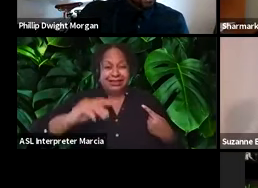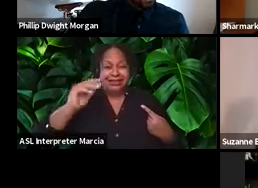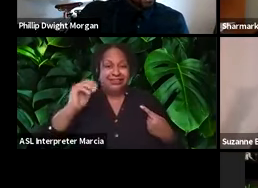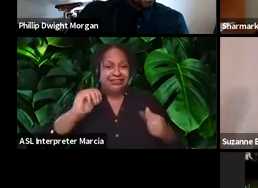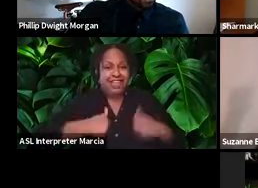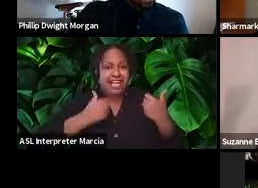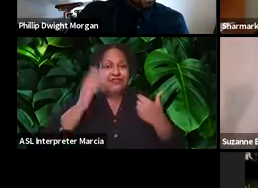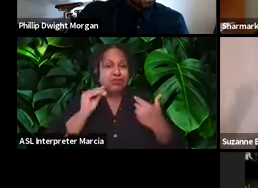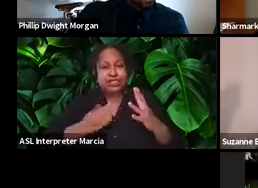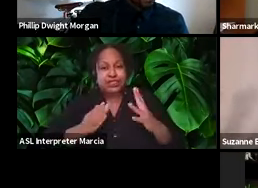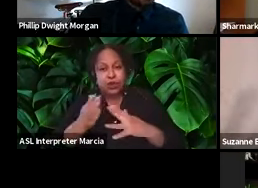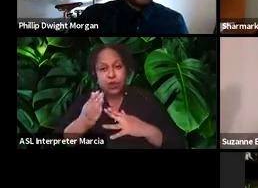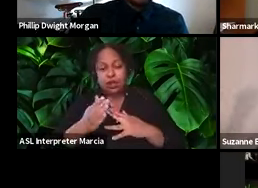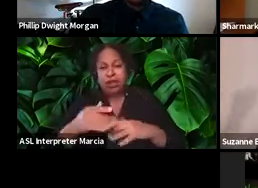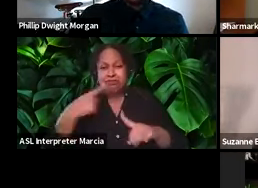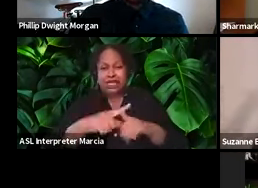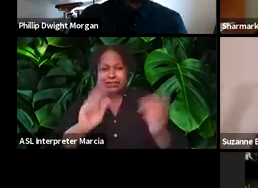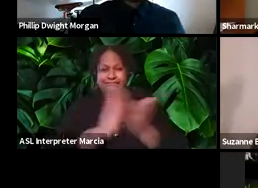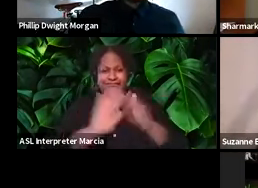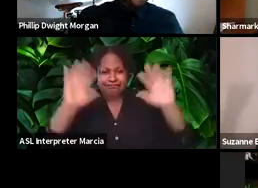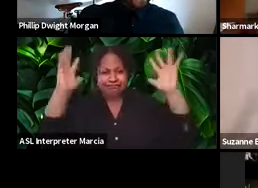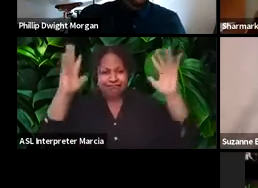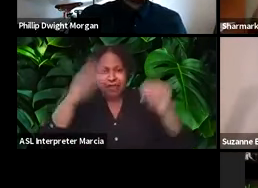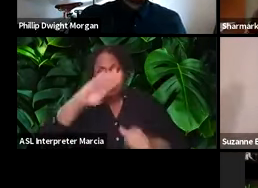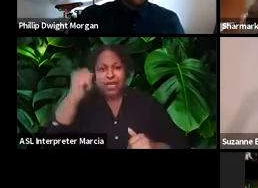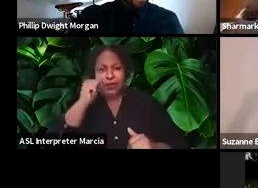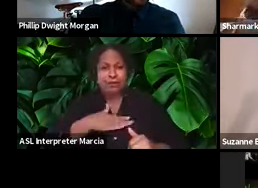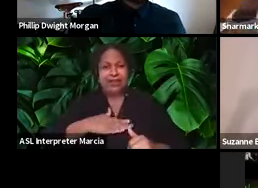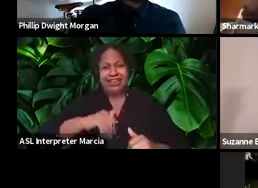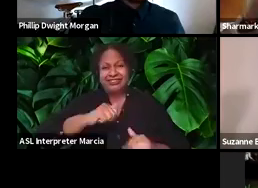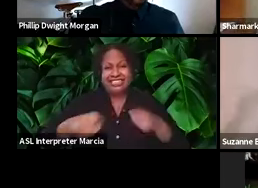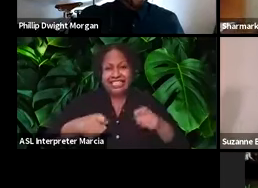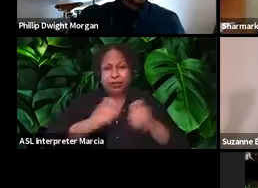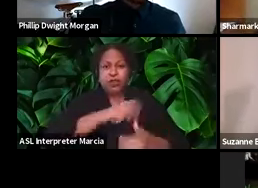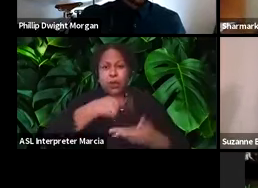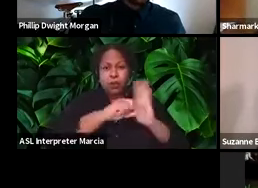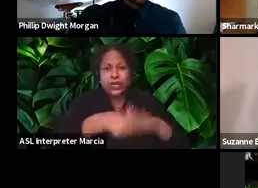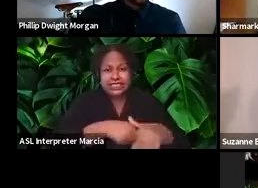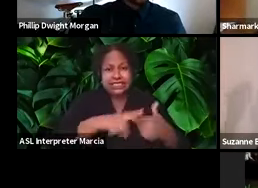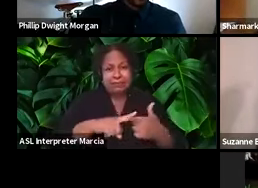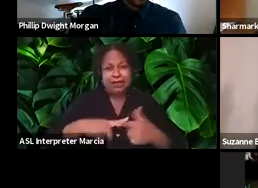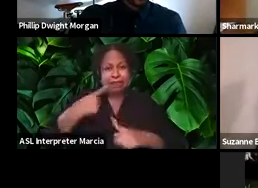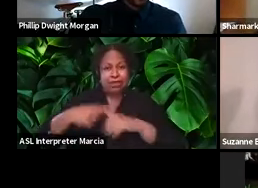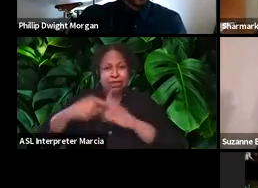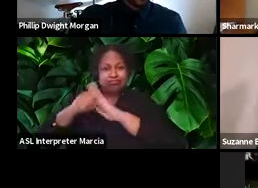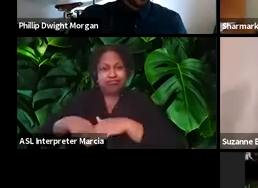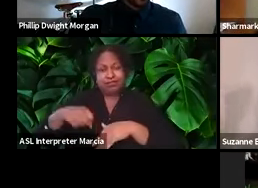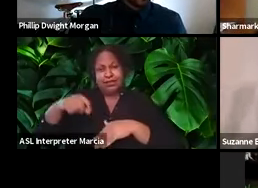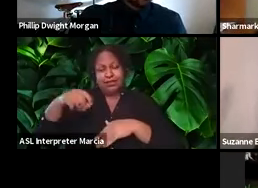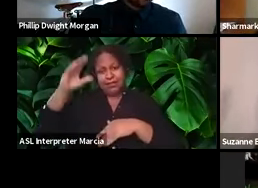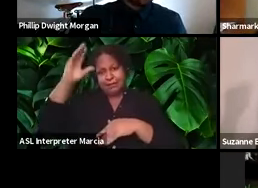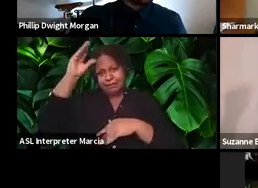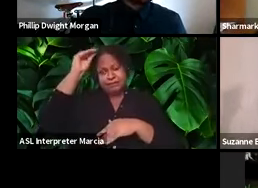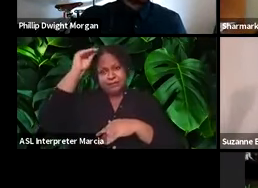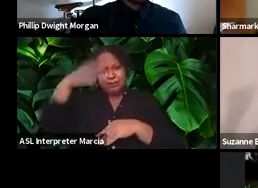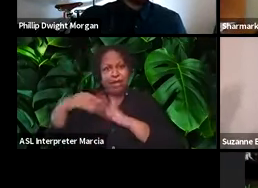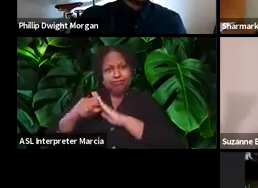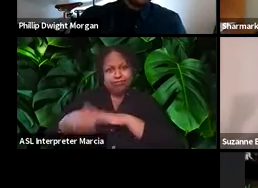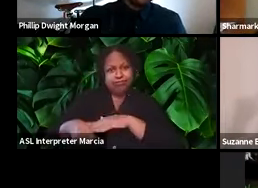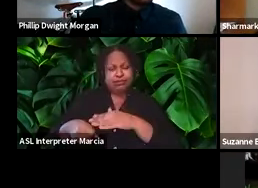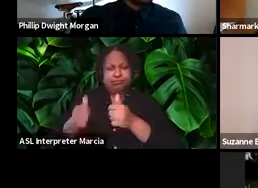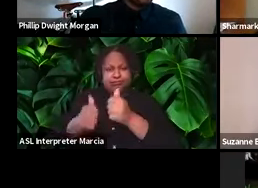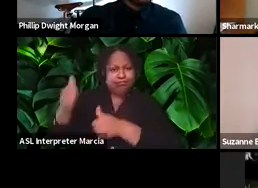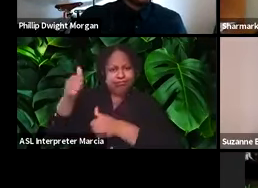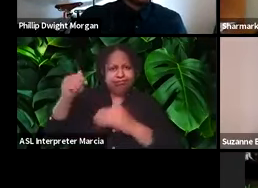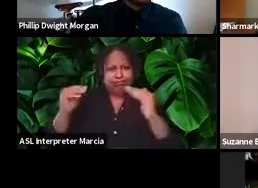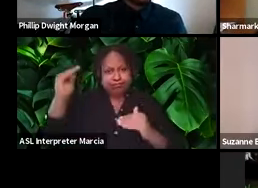big up to Black women who have to deal with not just racism, but sexism, misogynoir. We have to deal with some